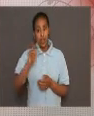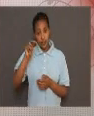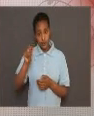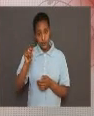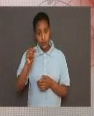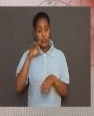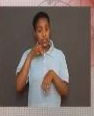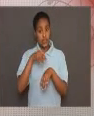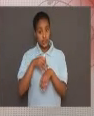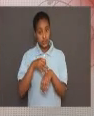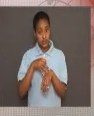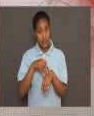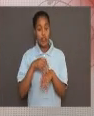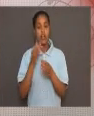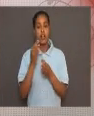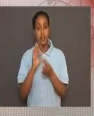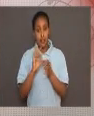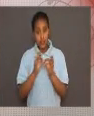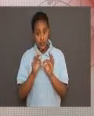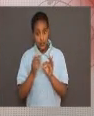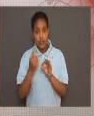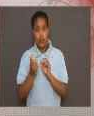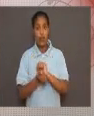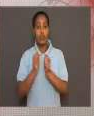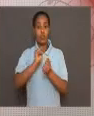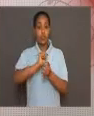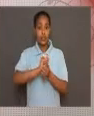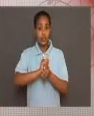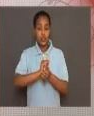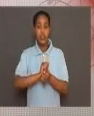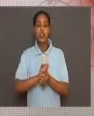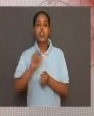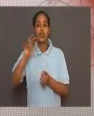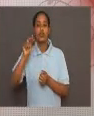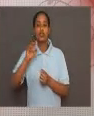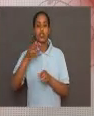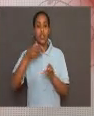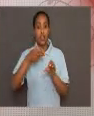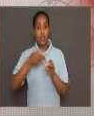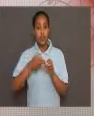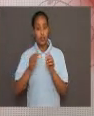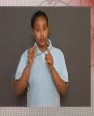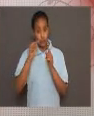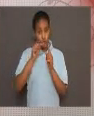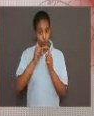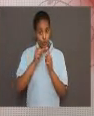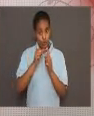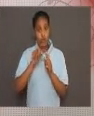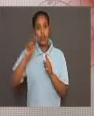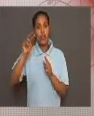Nitrogen fixation refers to the conversion of nitrogen gas into